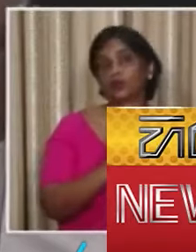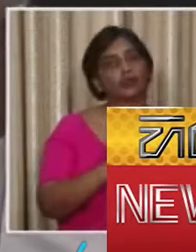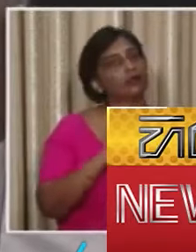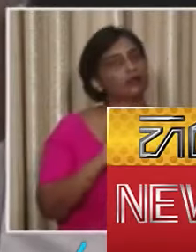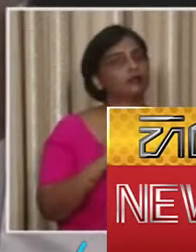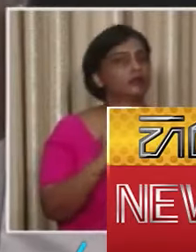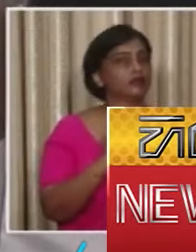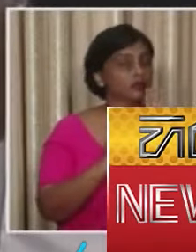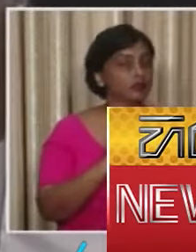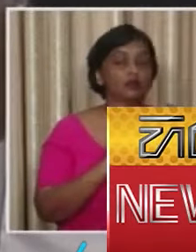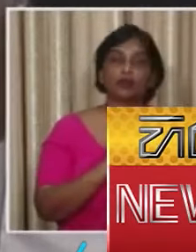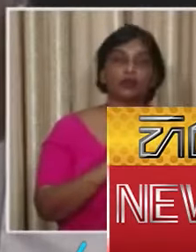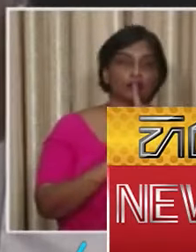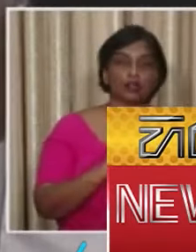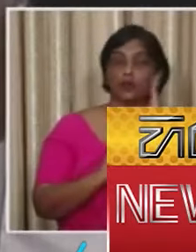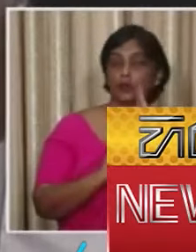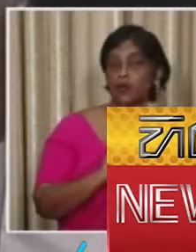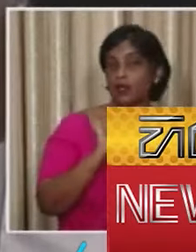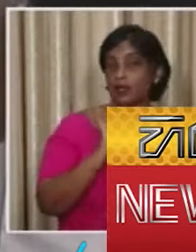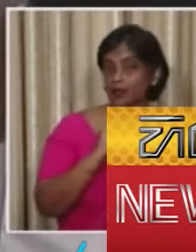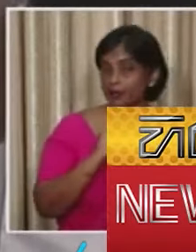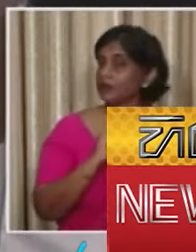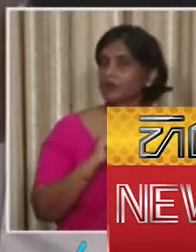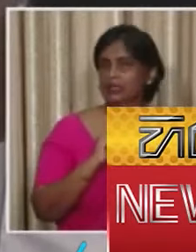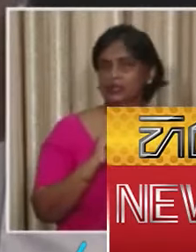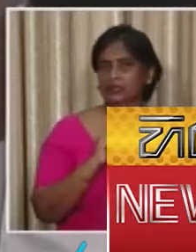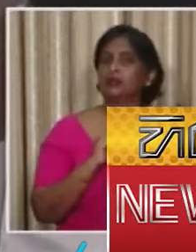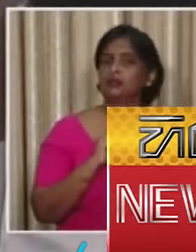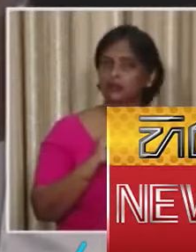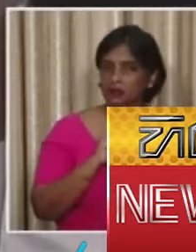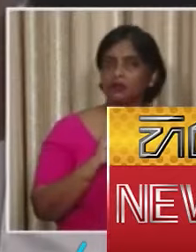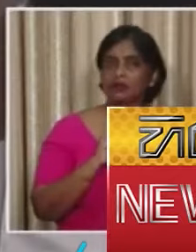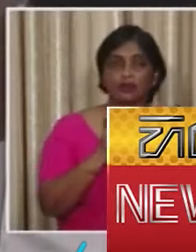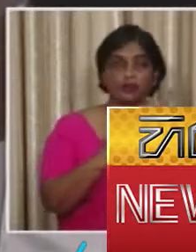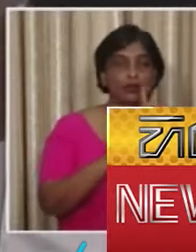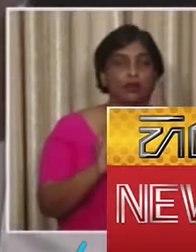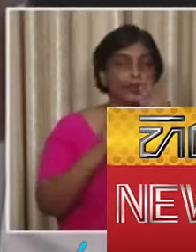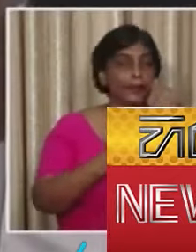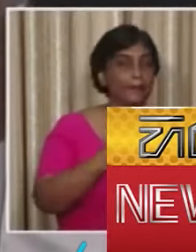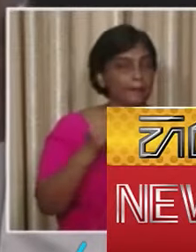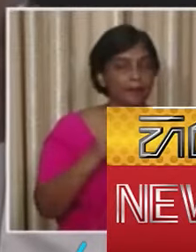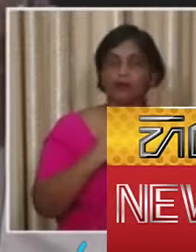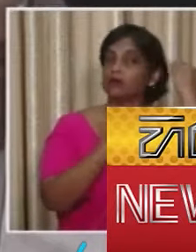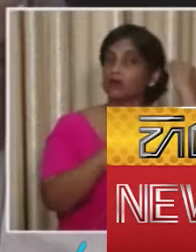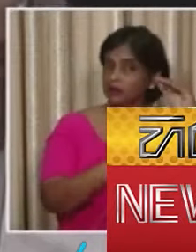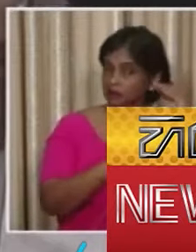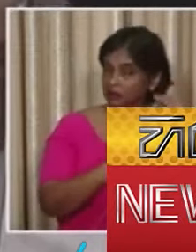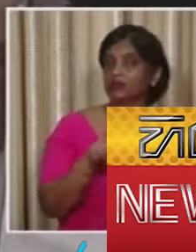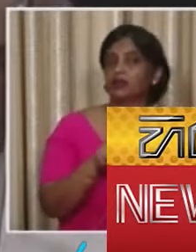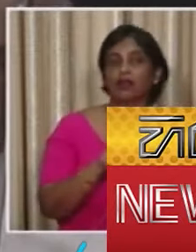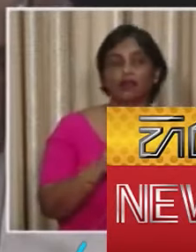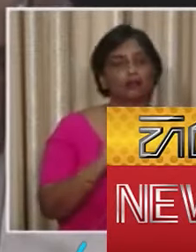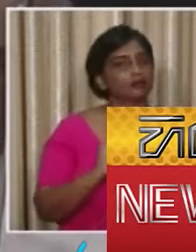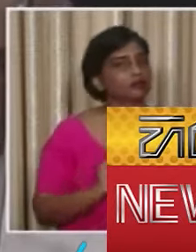goods, export of services, and foreign direct investment must be the leading drivers of growth in the economy.